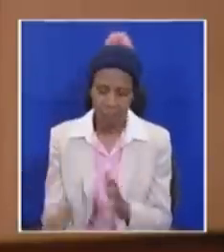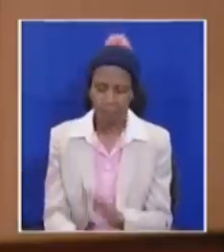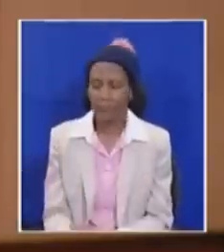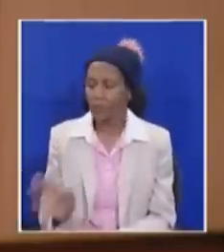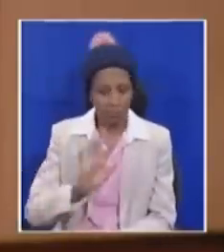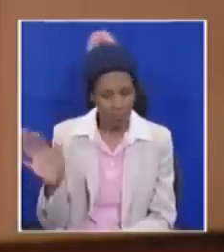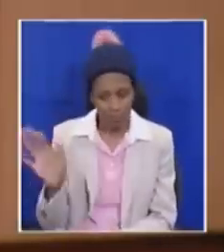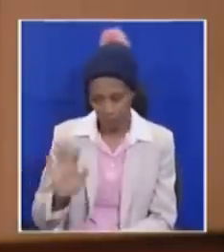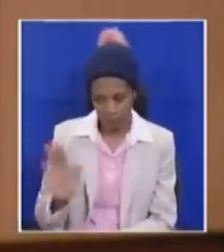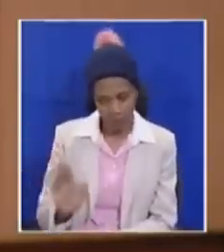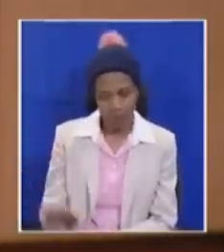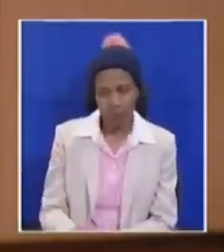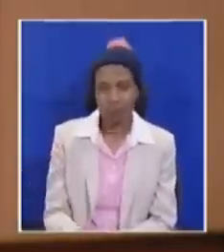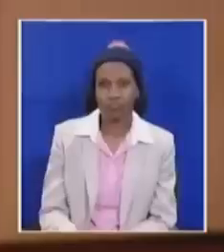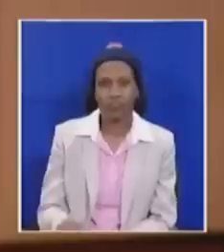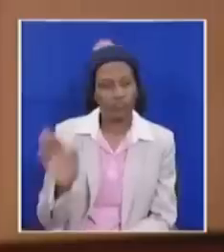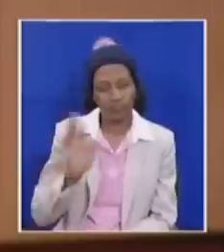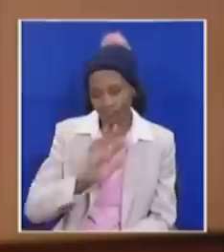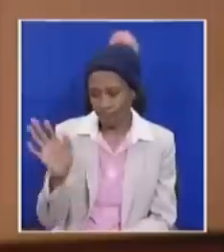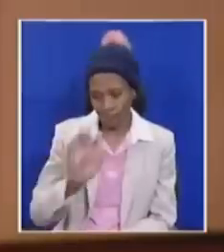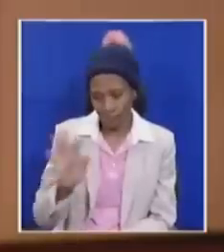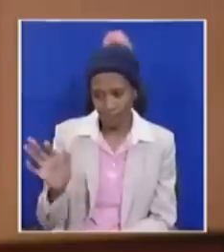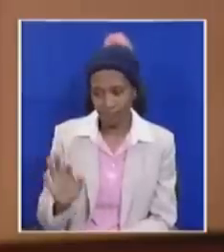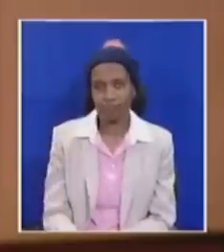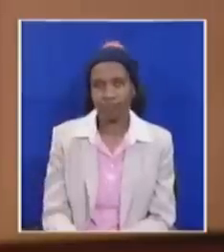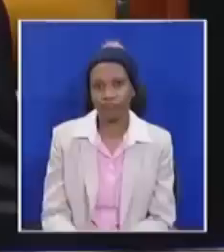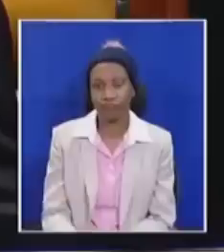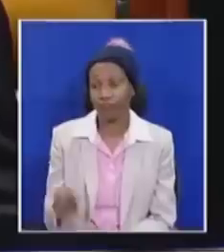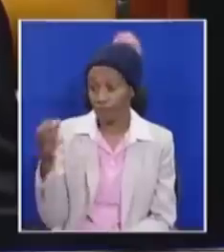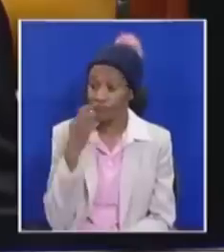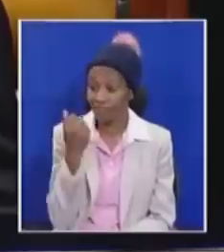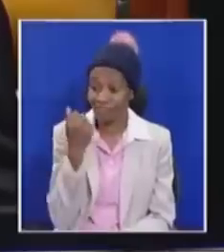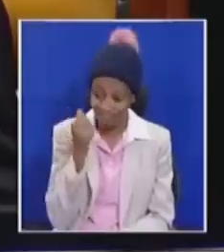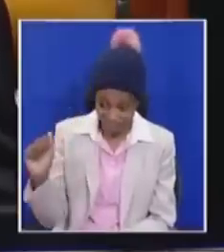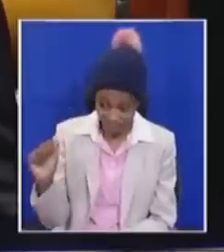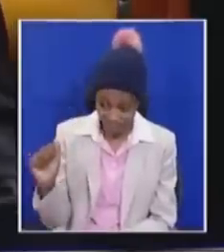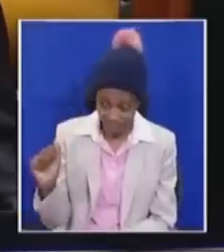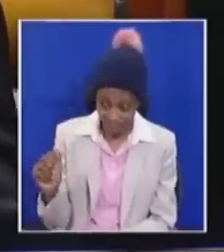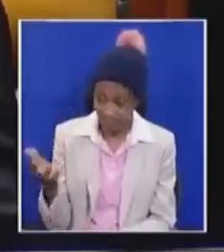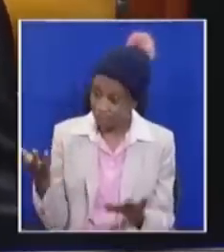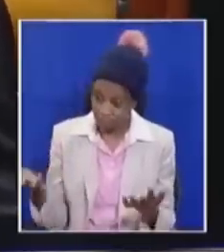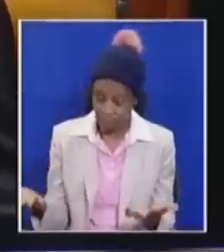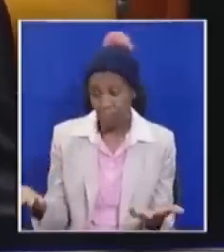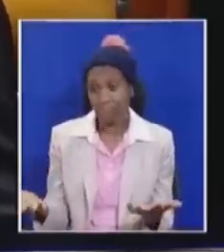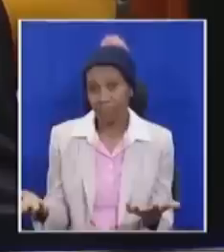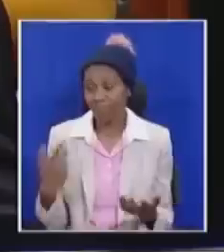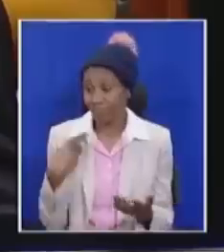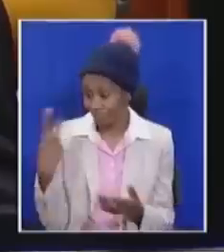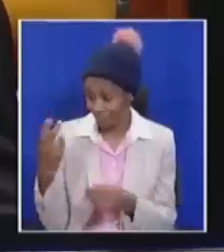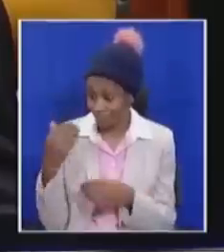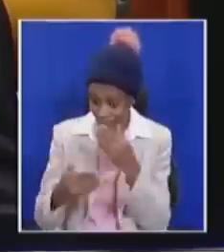Tell me what Honorable is it that Member, I must withdraw. If you say to me you're not going to withdraw, then there's no conversation between